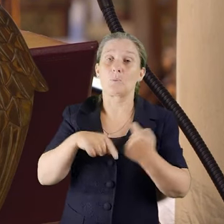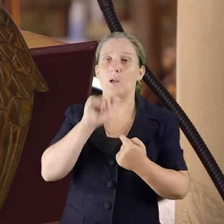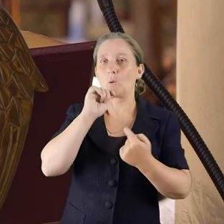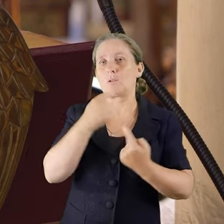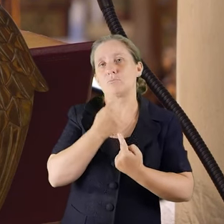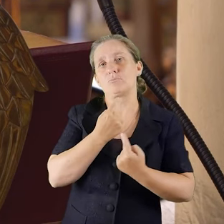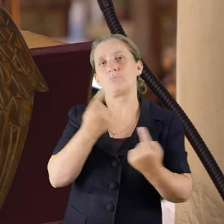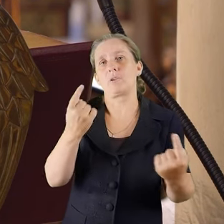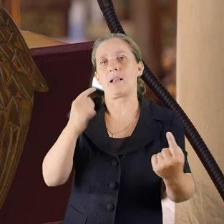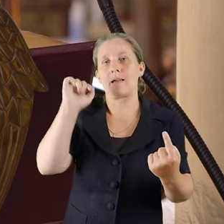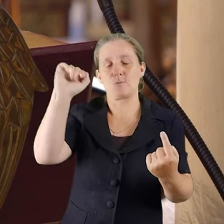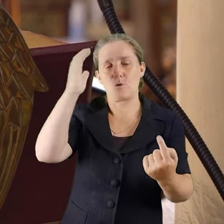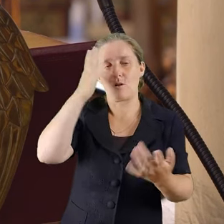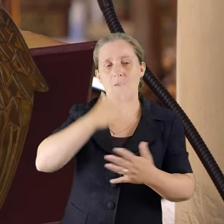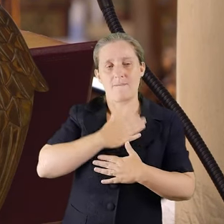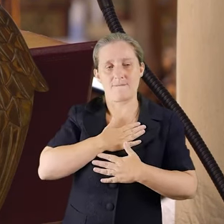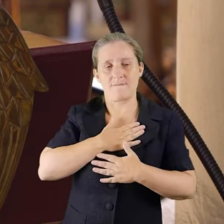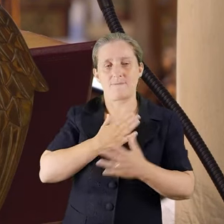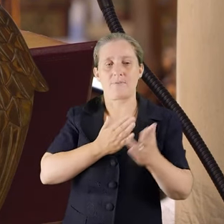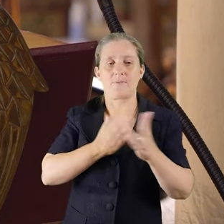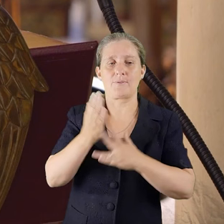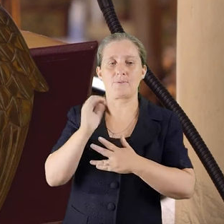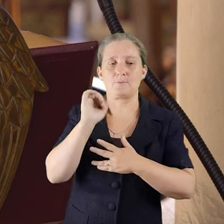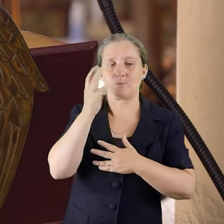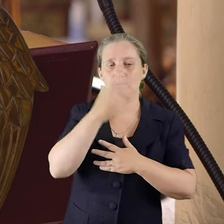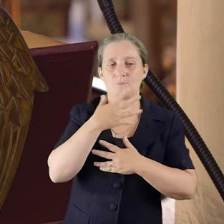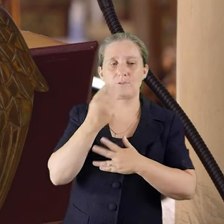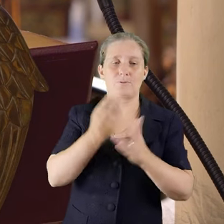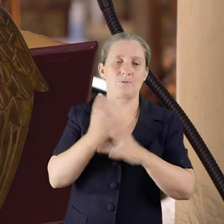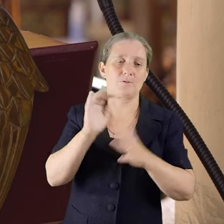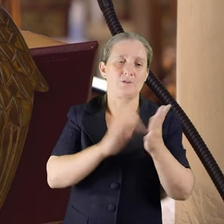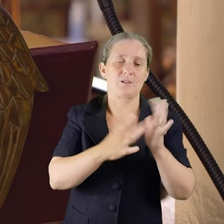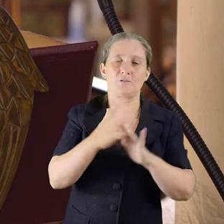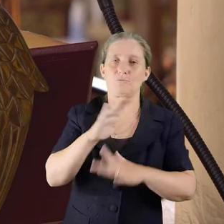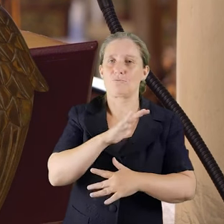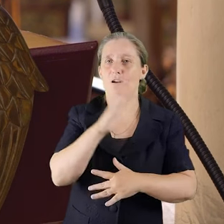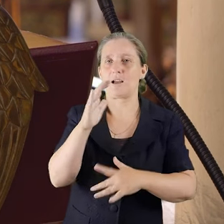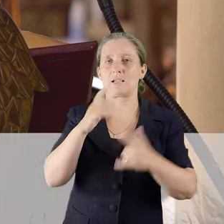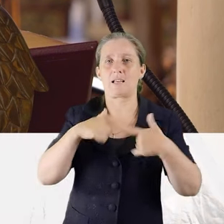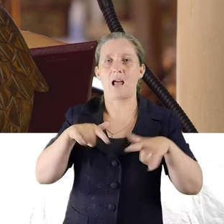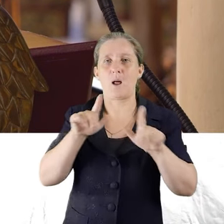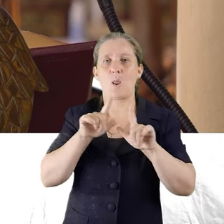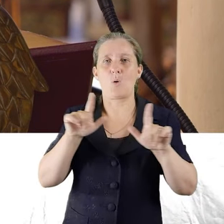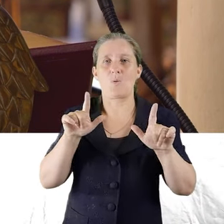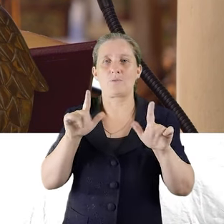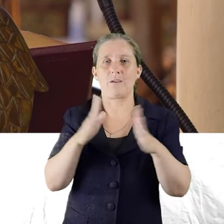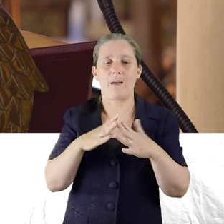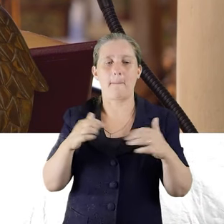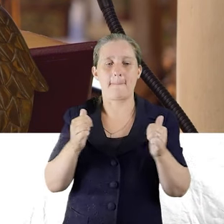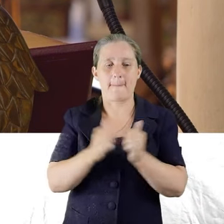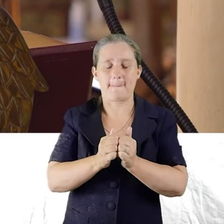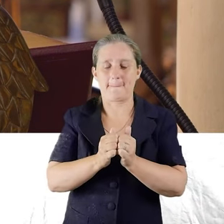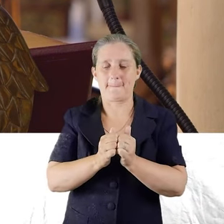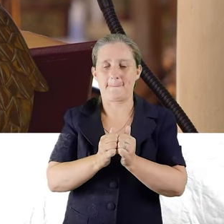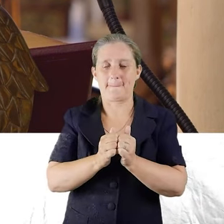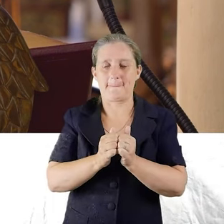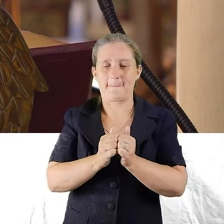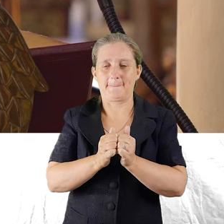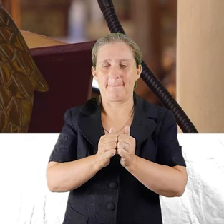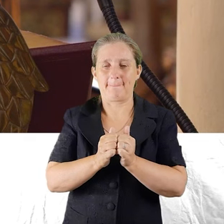proclaim your love by the power of your Spirit, through Jesus Christ our Lord.